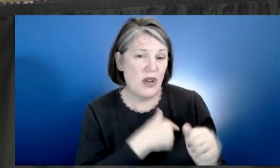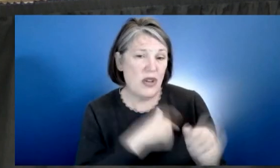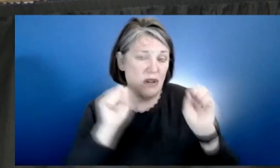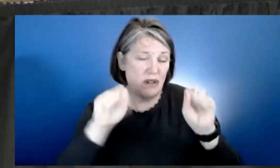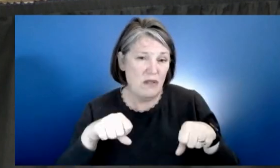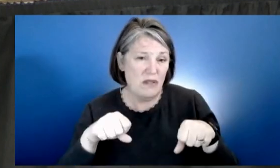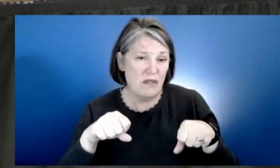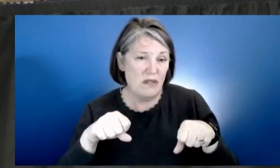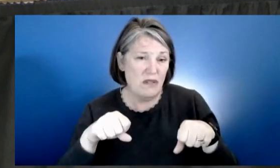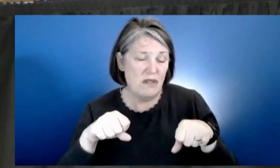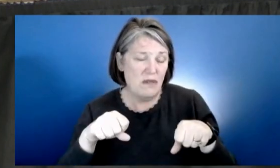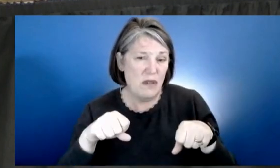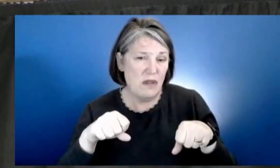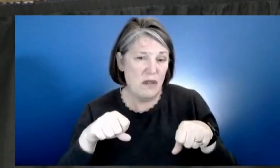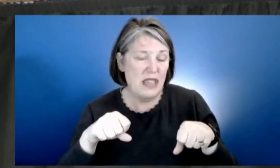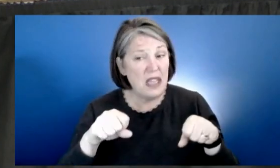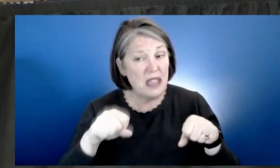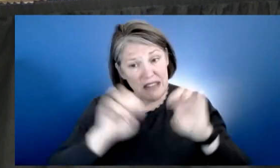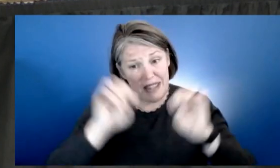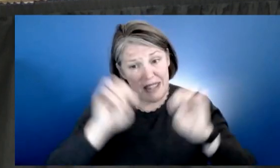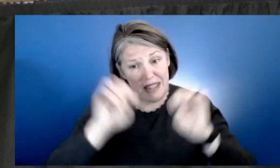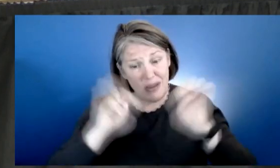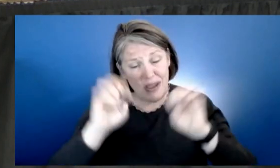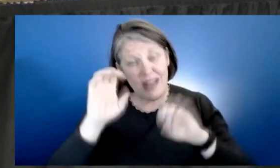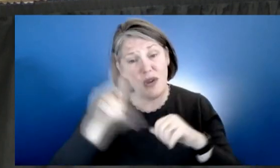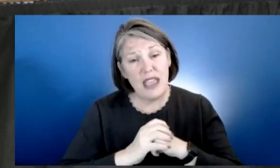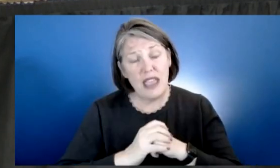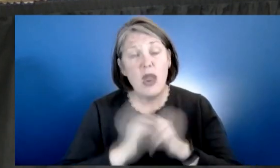evaluate. Okay, without any further